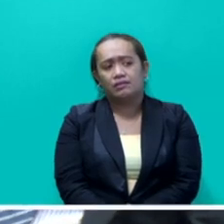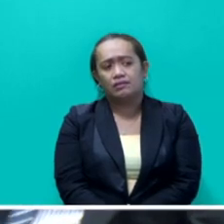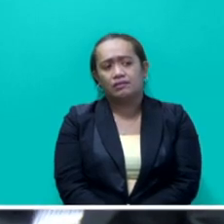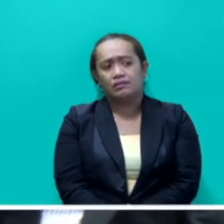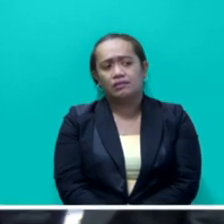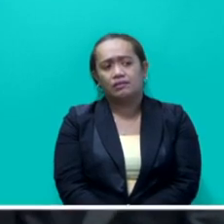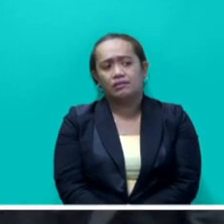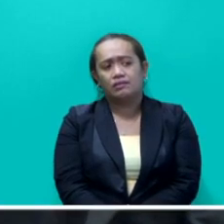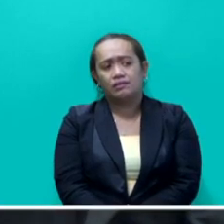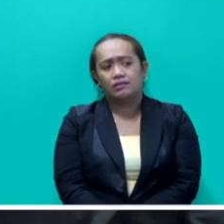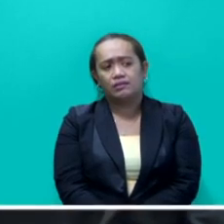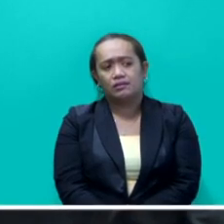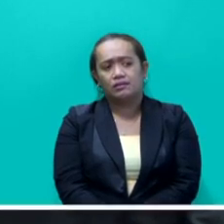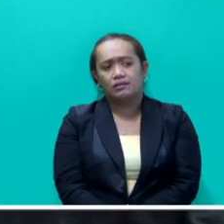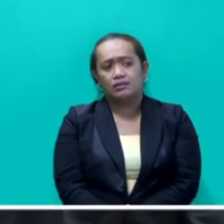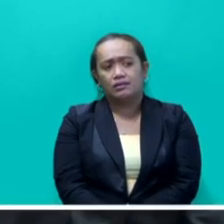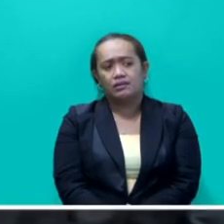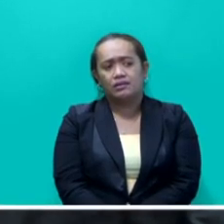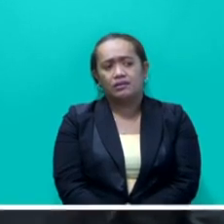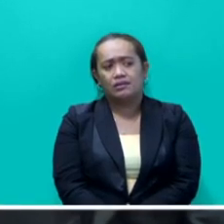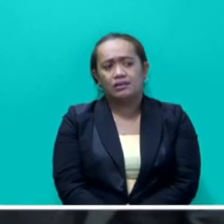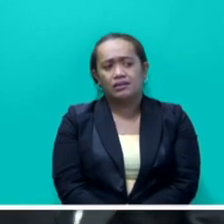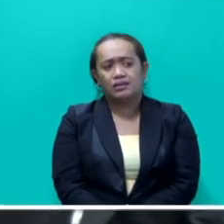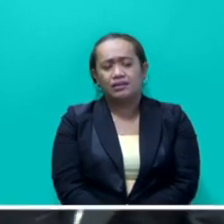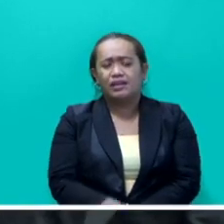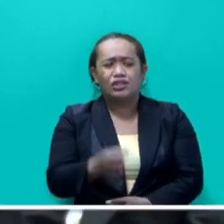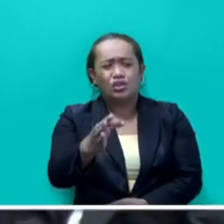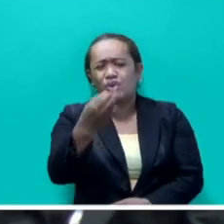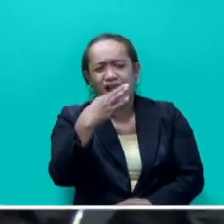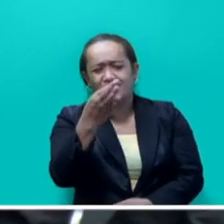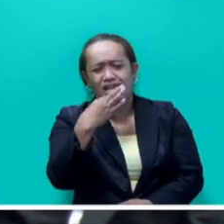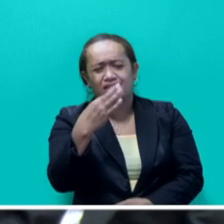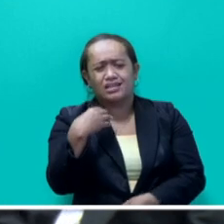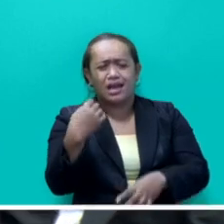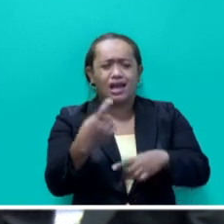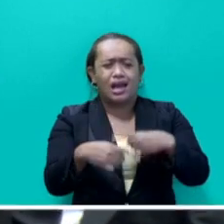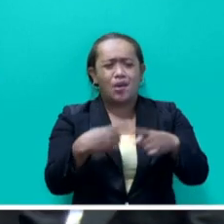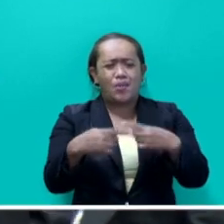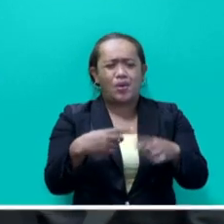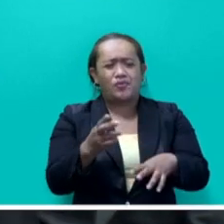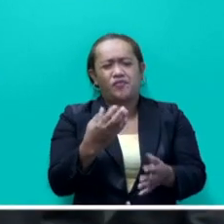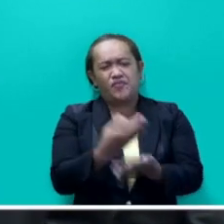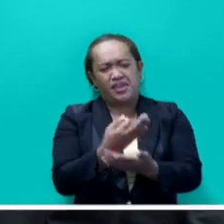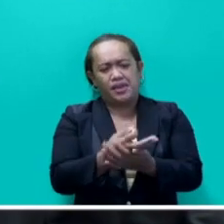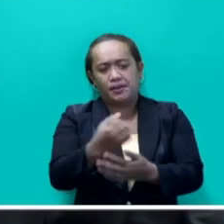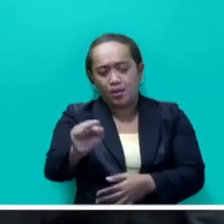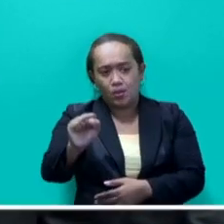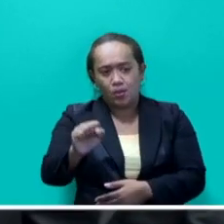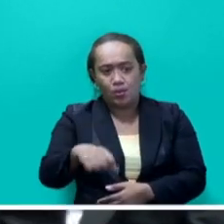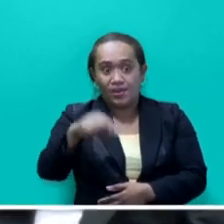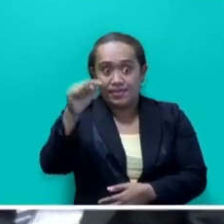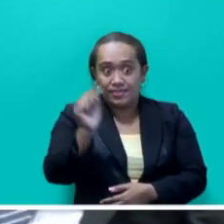Consent. Don't just ask about the cottage fee and whatever. This is more important to the farmer.